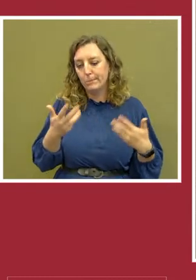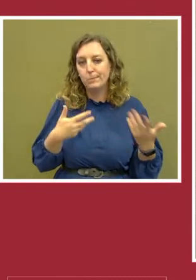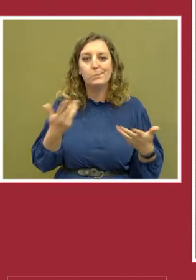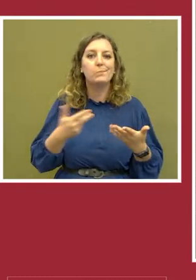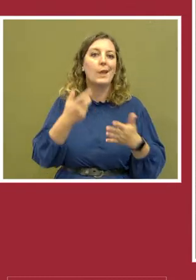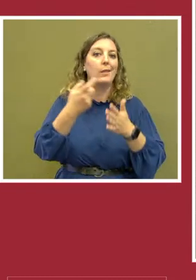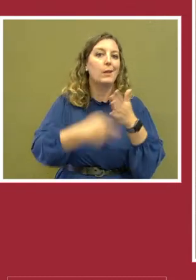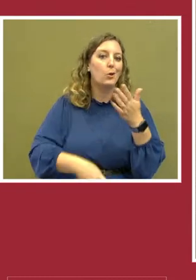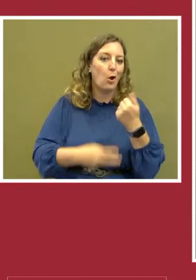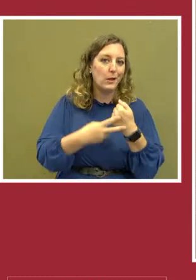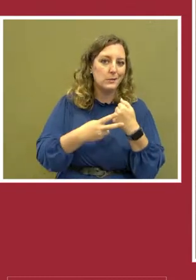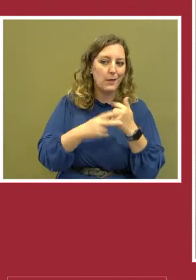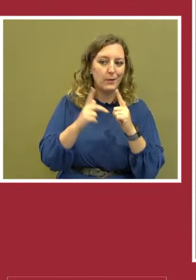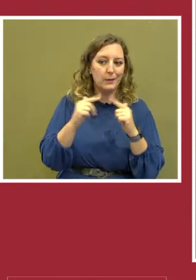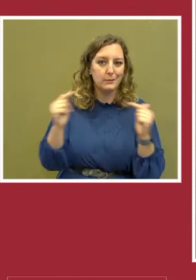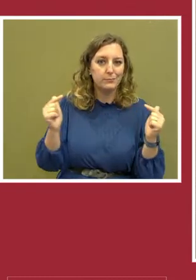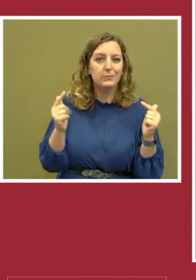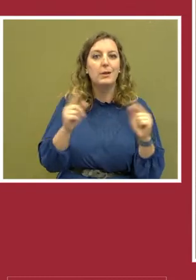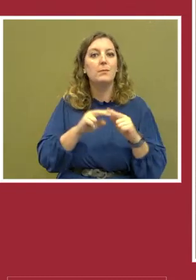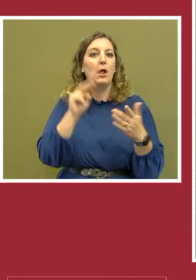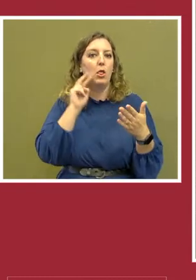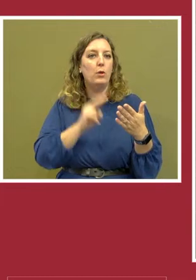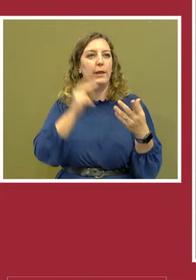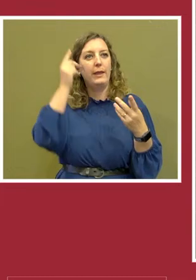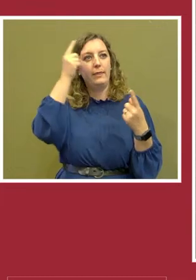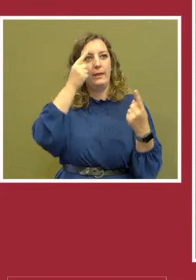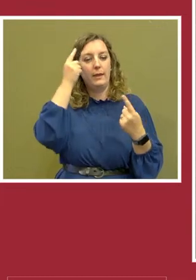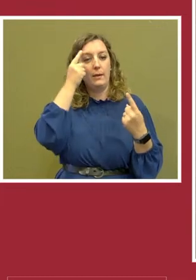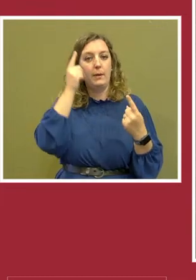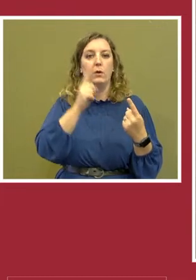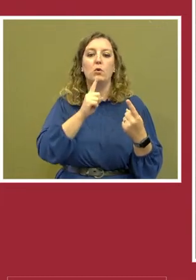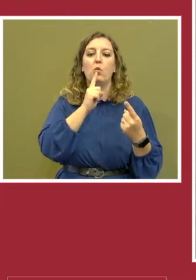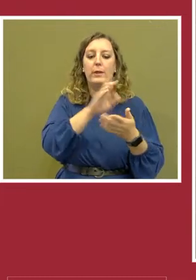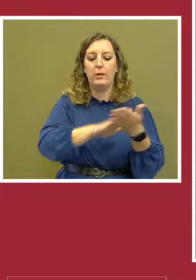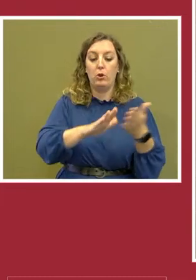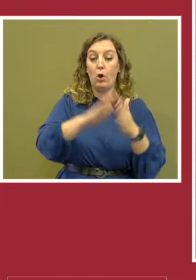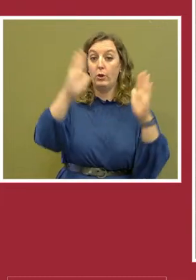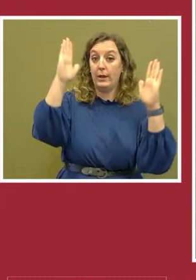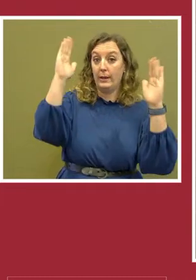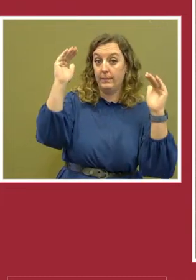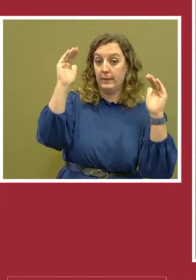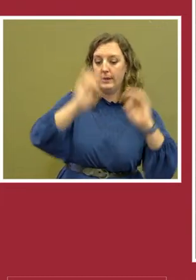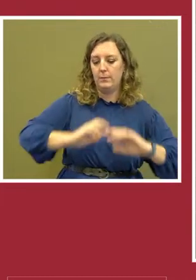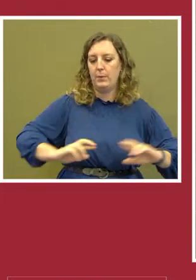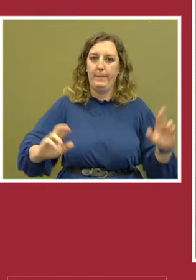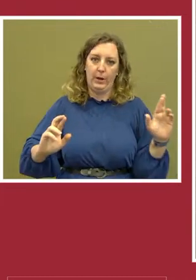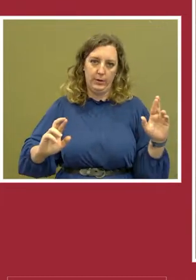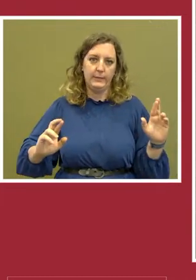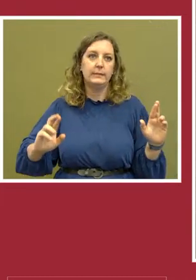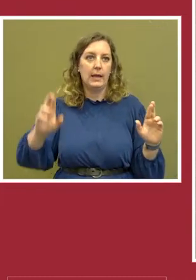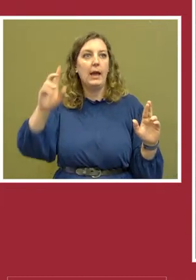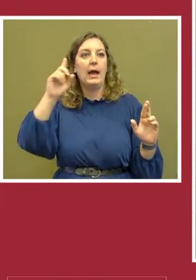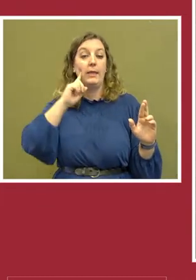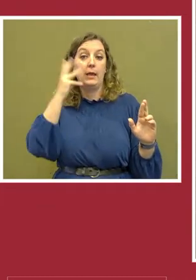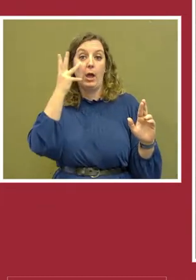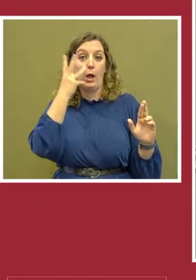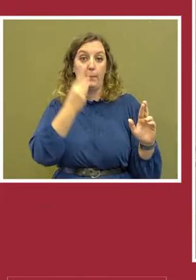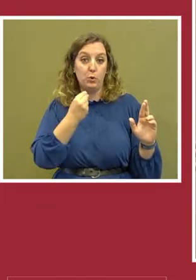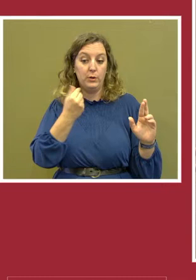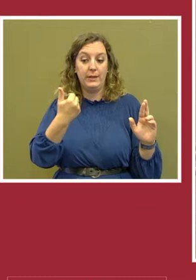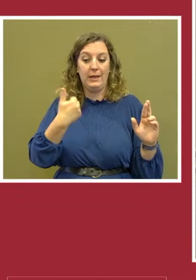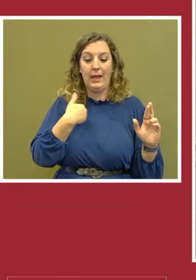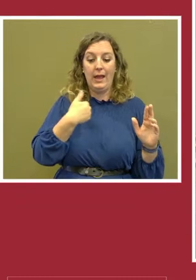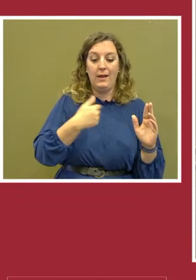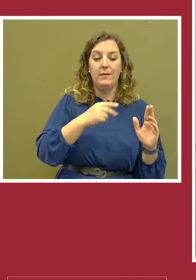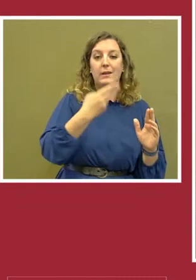the cost savings, et cetera, and looking at thinking about this real college expectation and the preparedness, I think the beauty of it, having